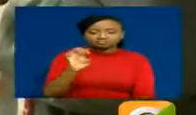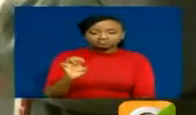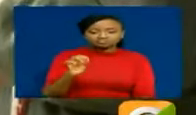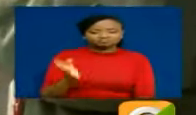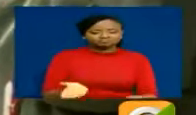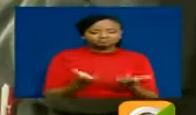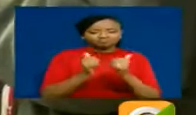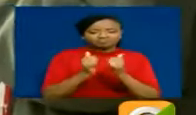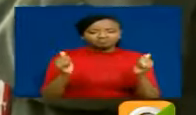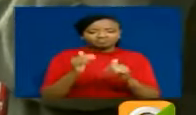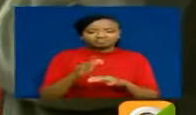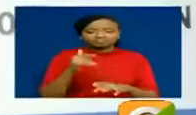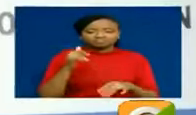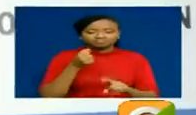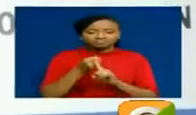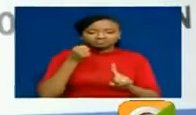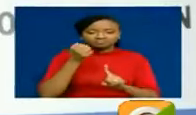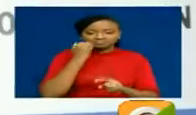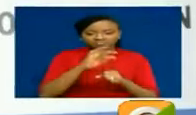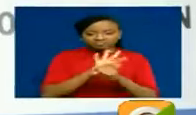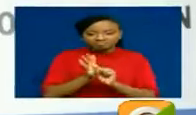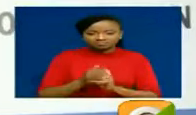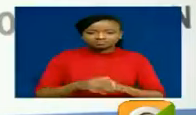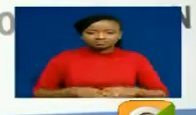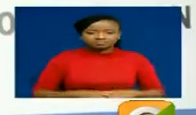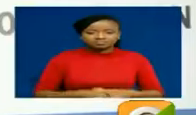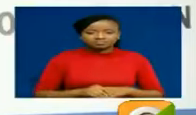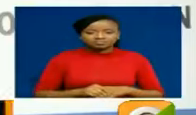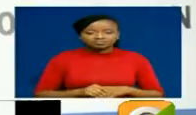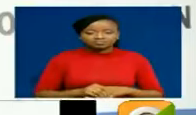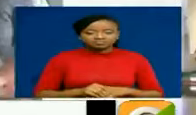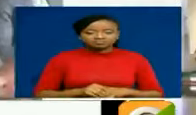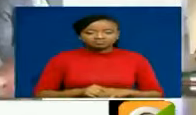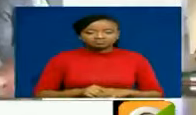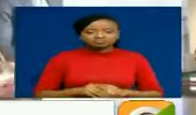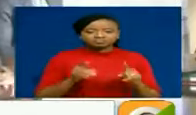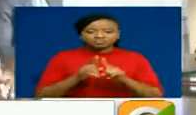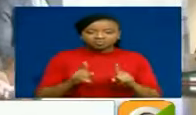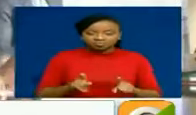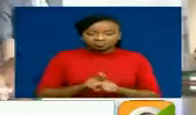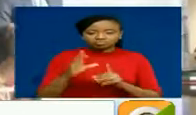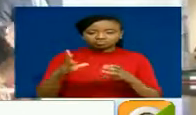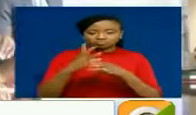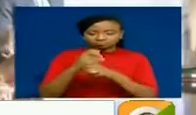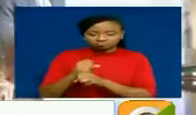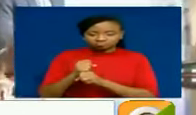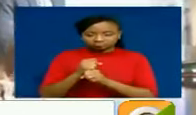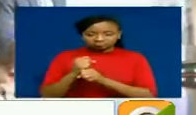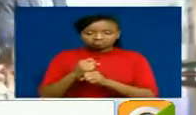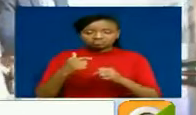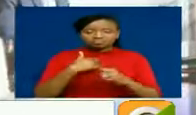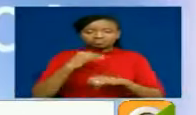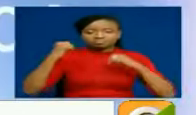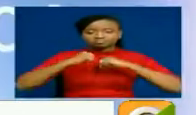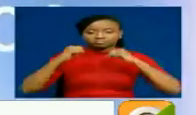the impact of COVID-19. The Rural Electrification and Renewable Energy Corporation has signed an